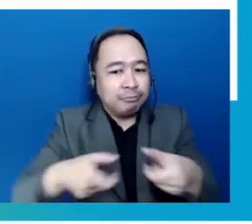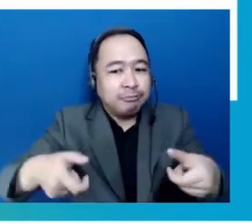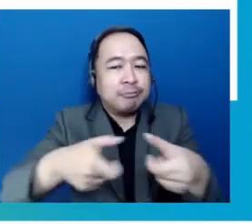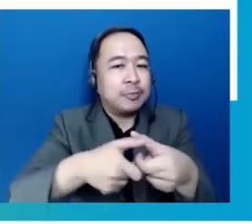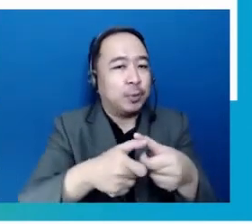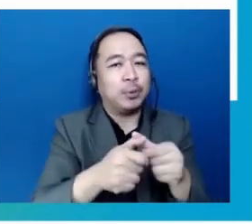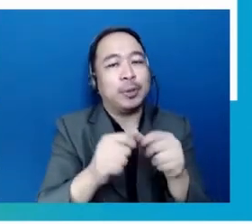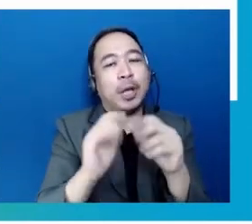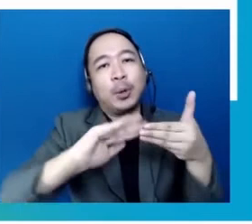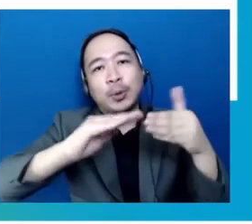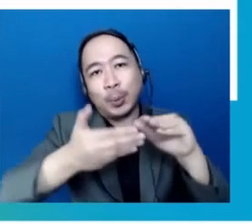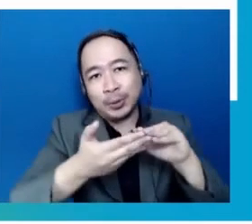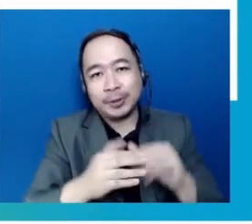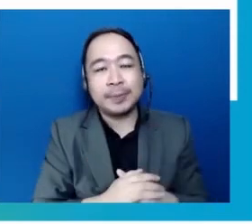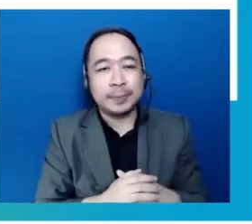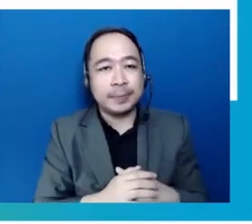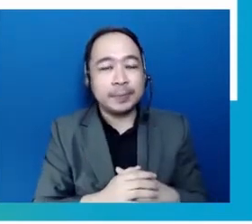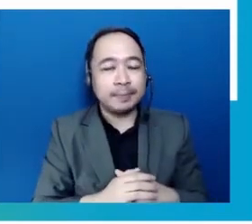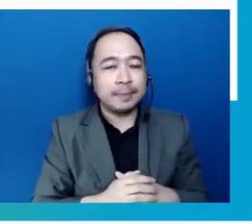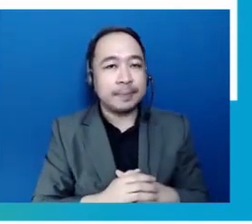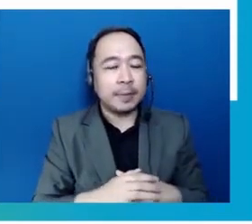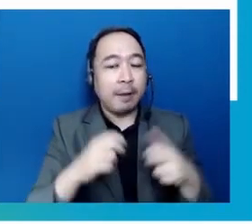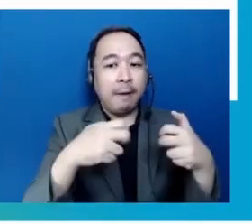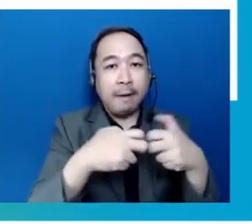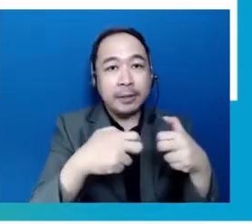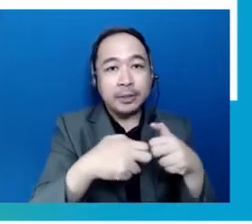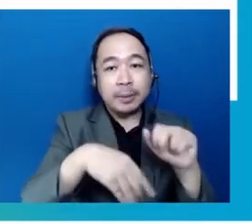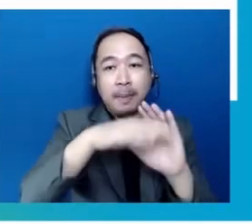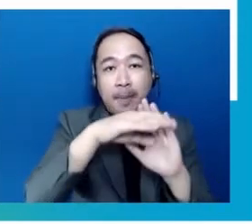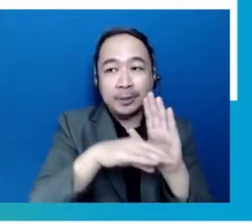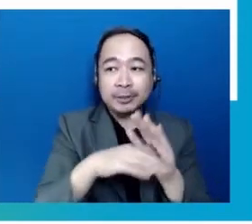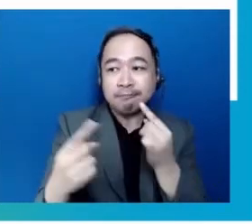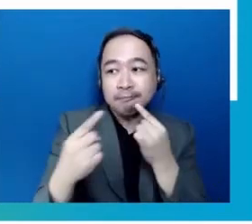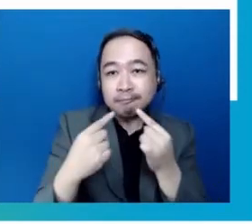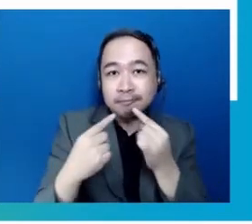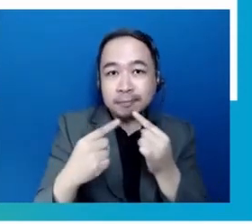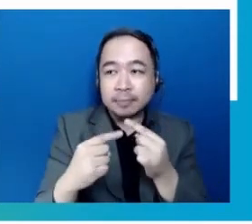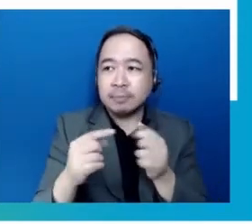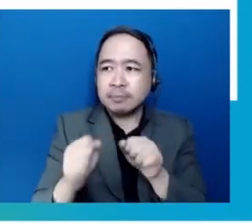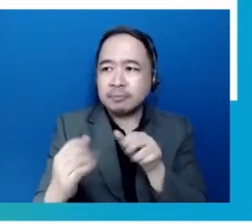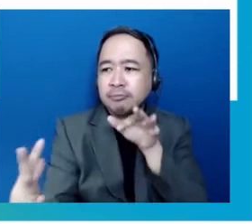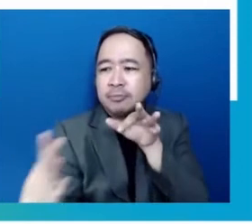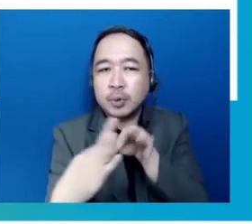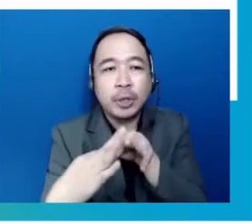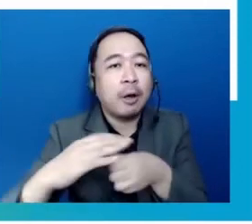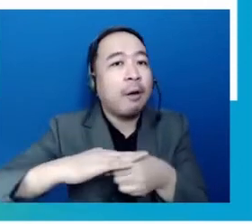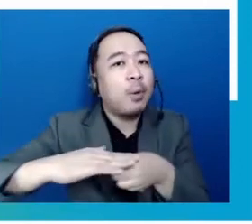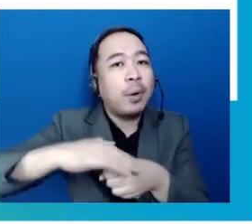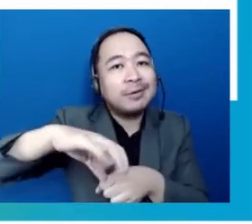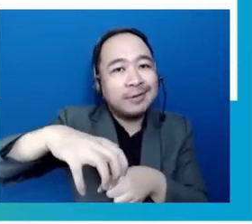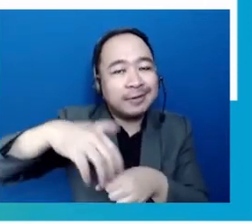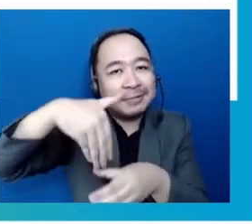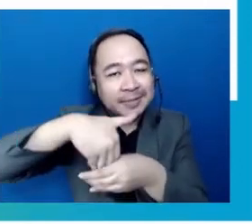On the other side, energy policy consultation have attracted a lot of interest. I'd like to thank CSOs